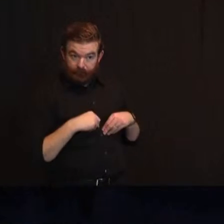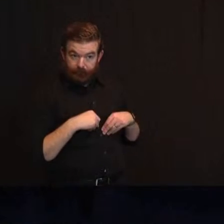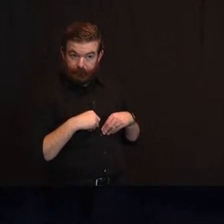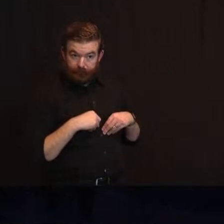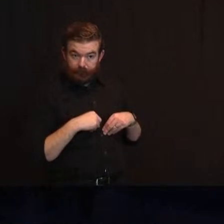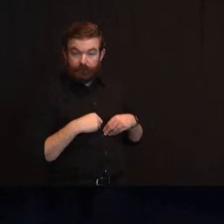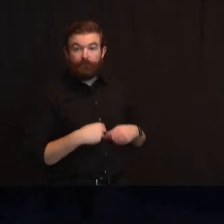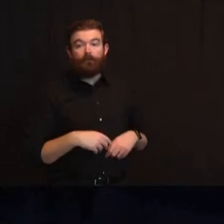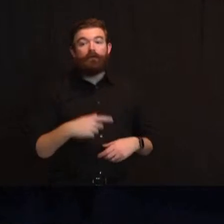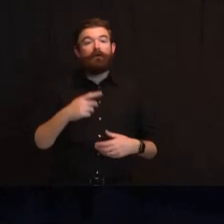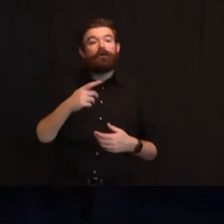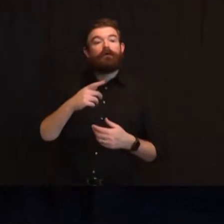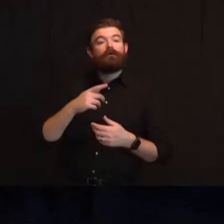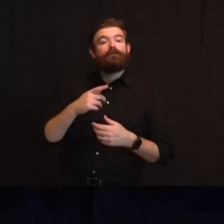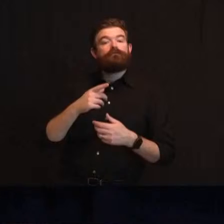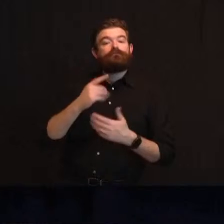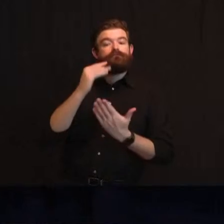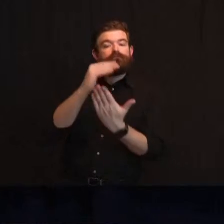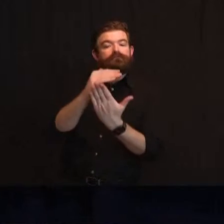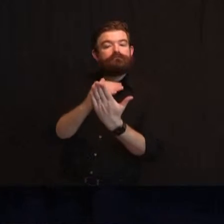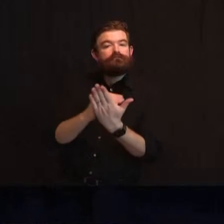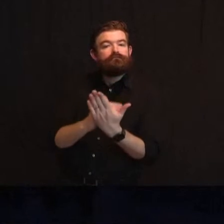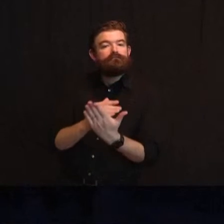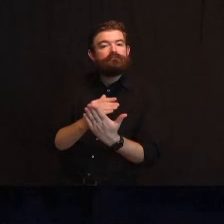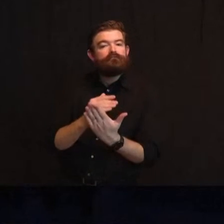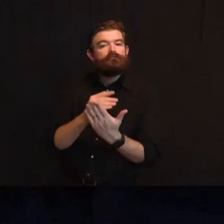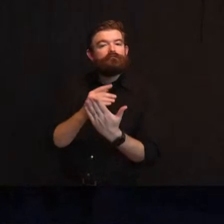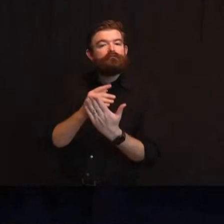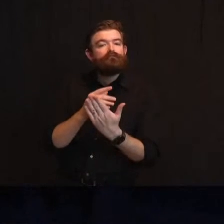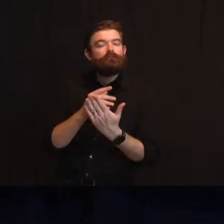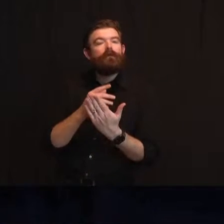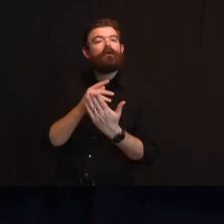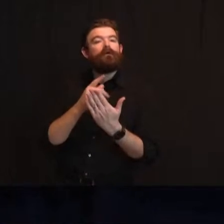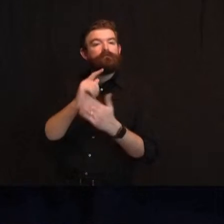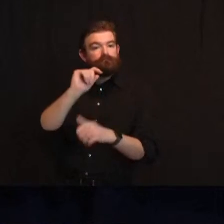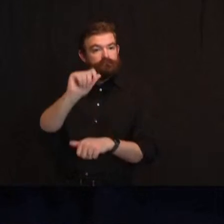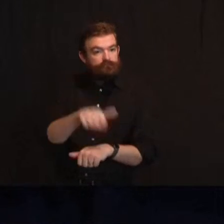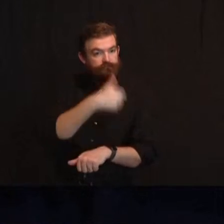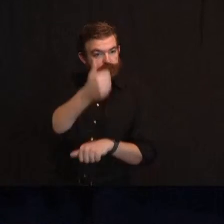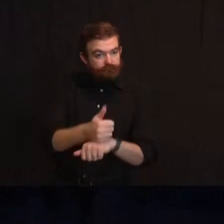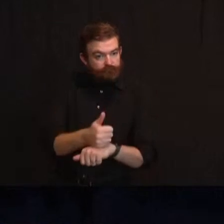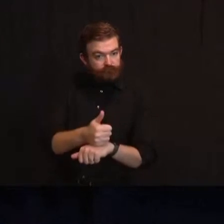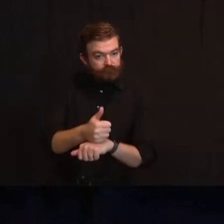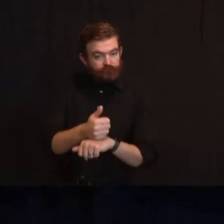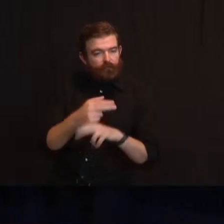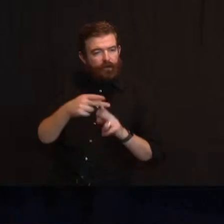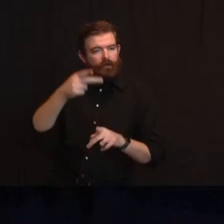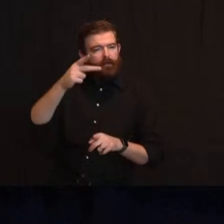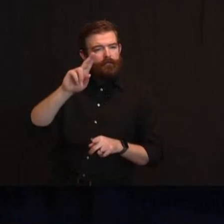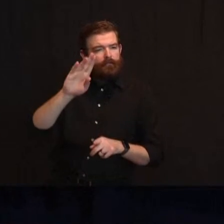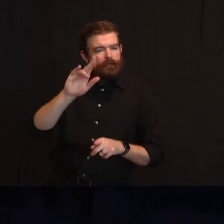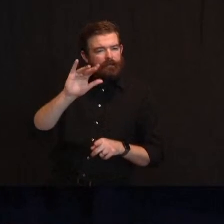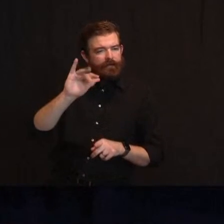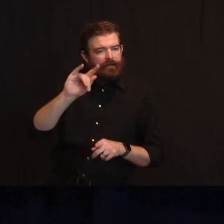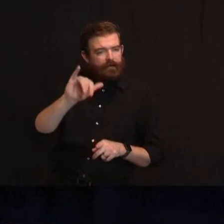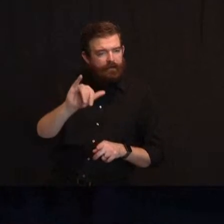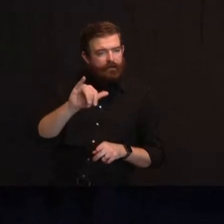the CDC's Morbidity and Mortality Weekly Report, also known as